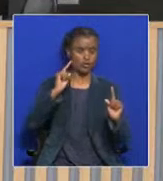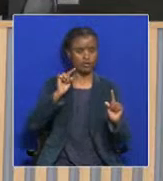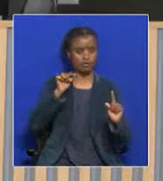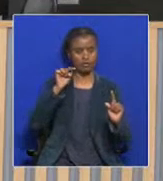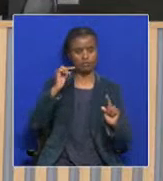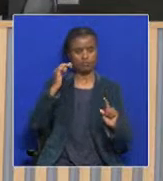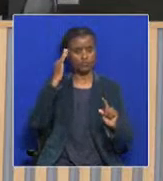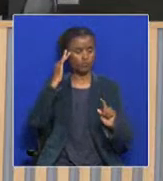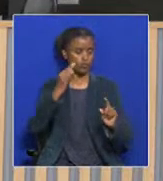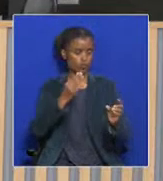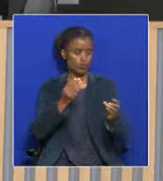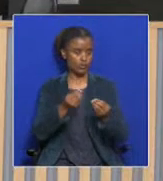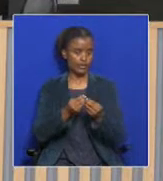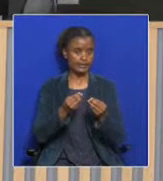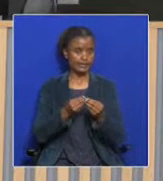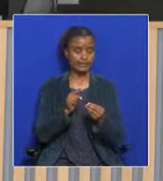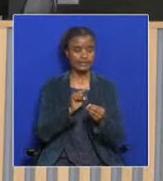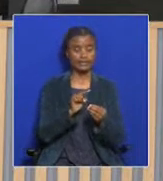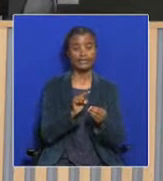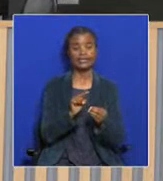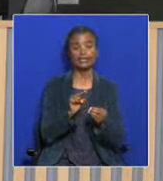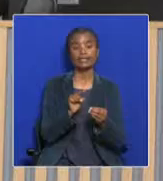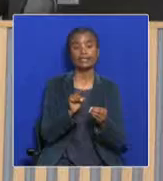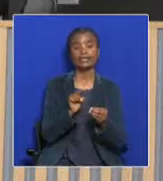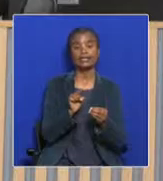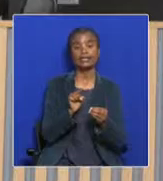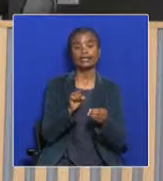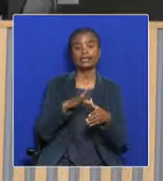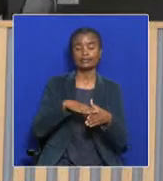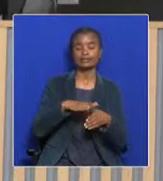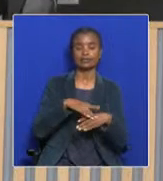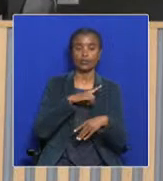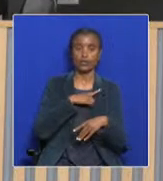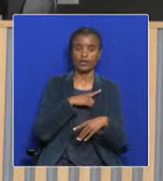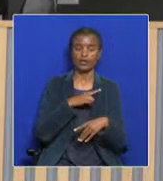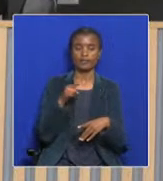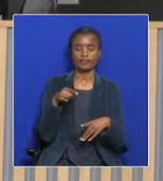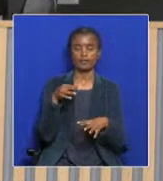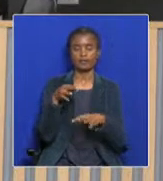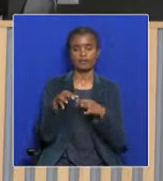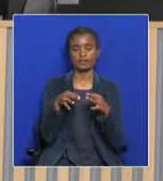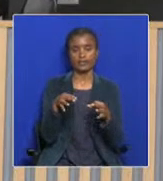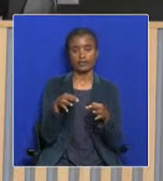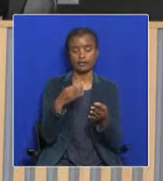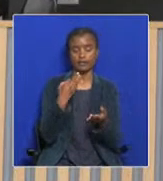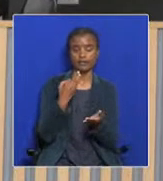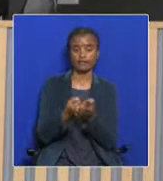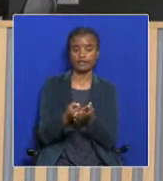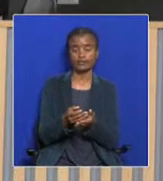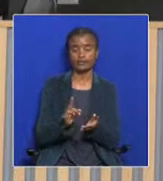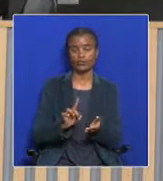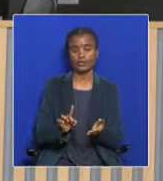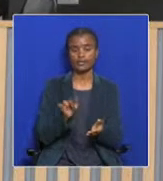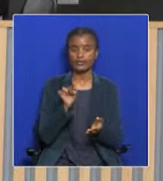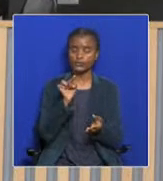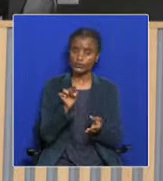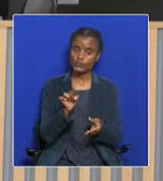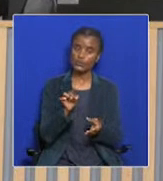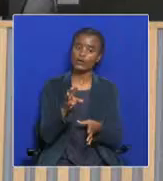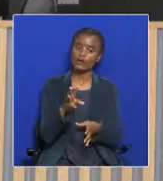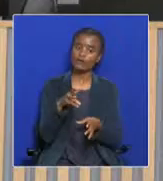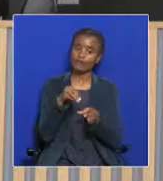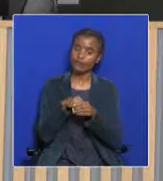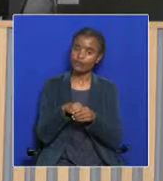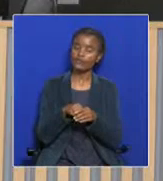why. I'm putting to you the fact that you continued to be involved. You